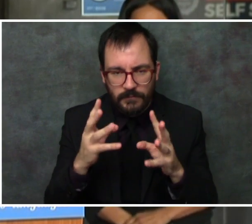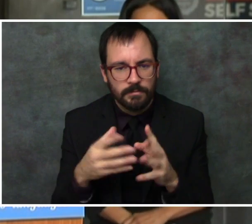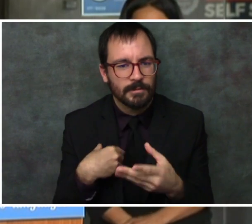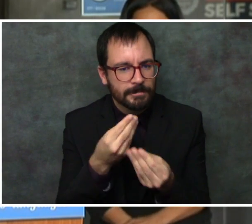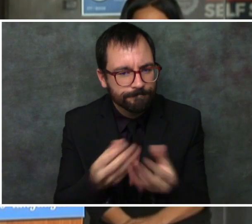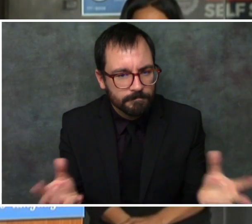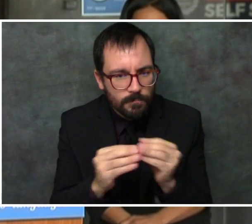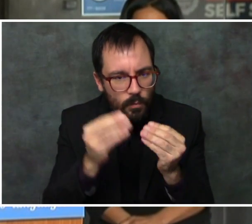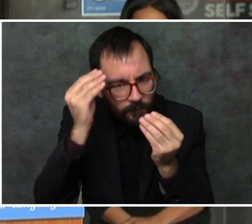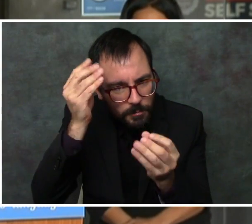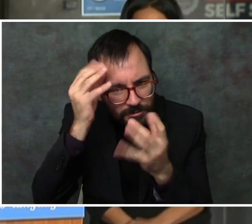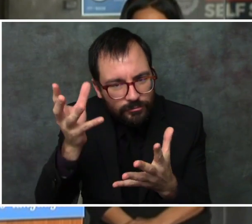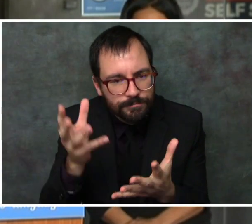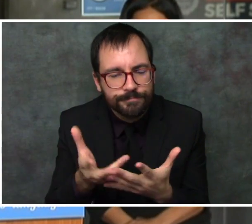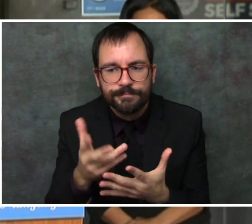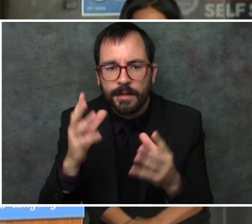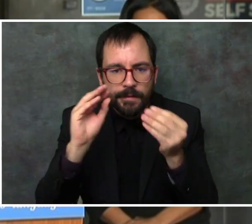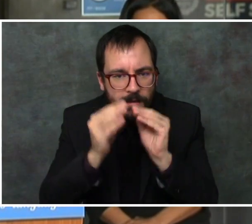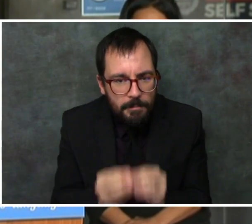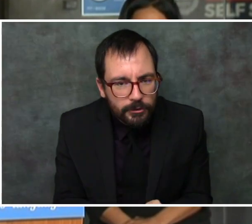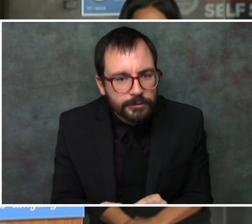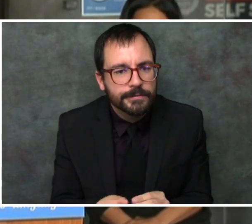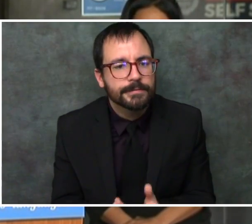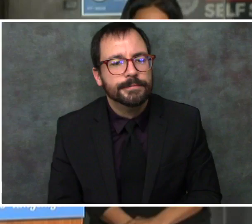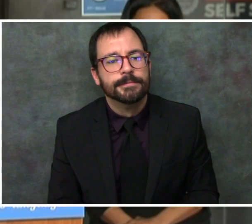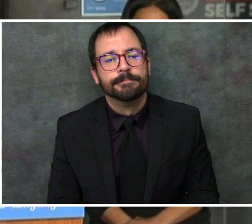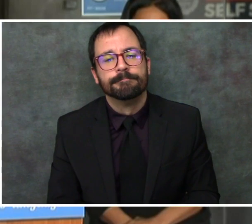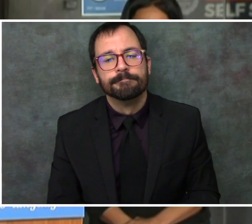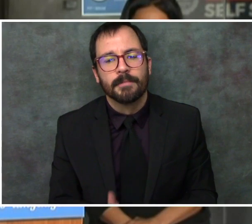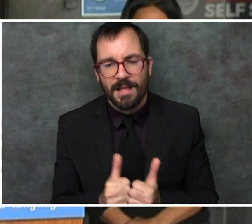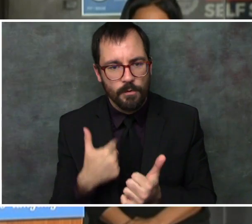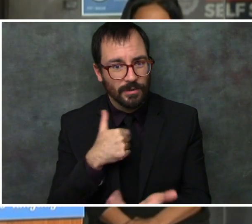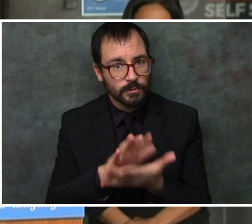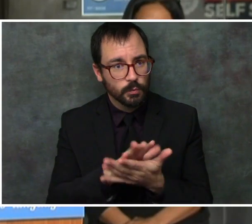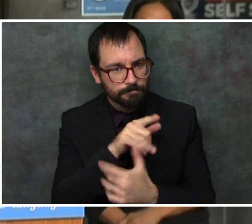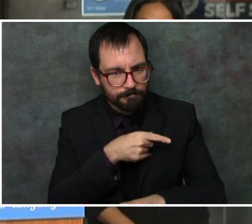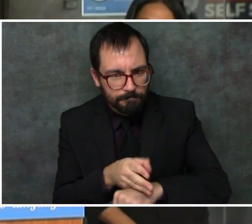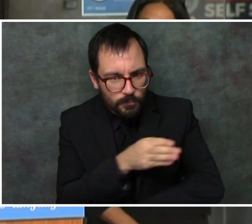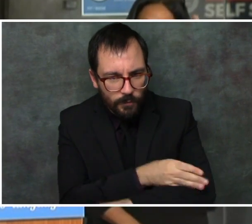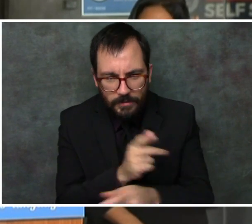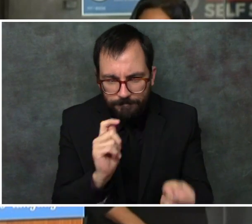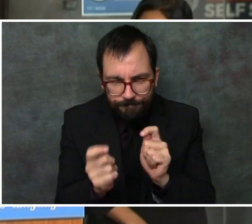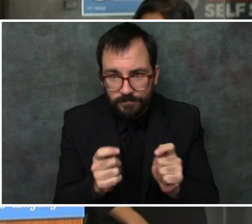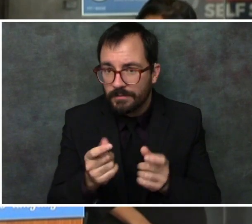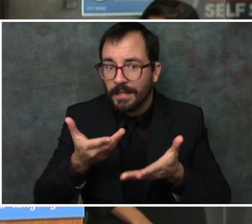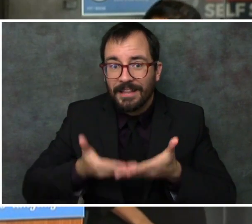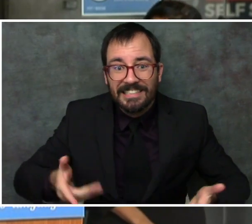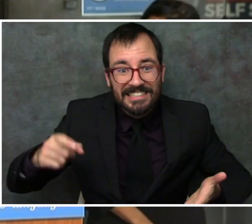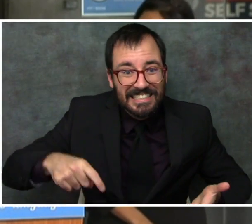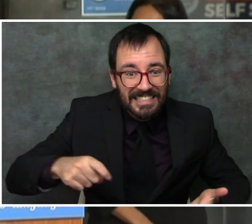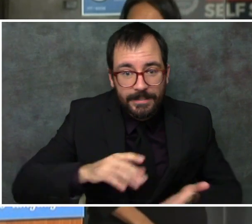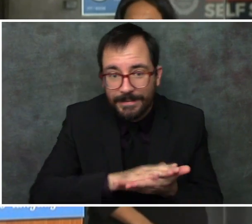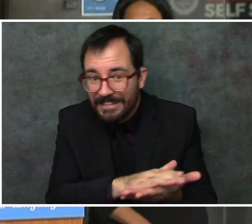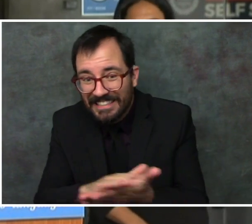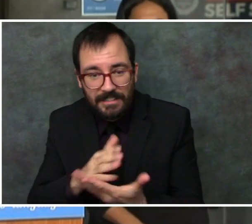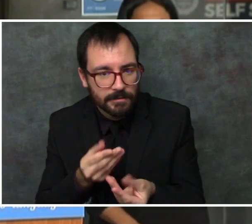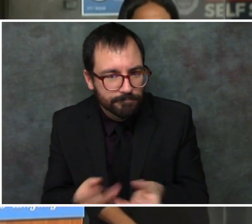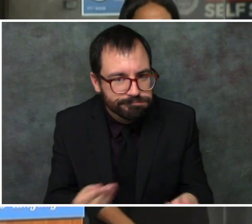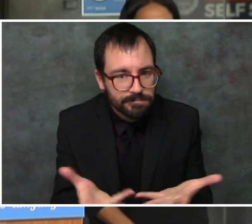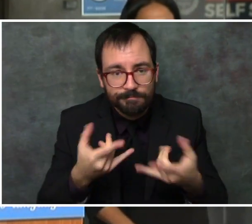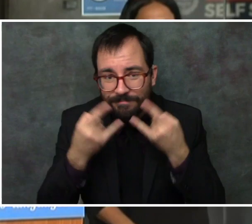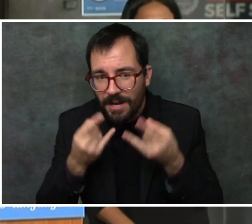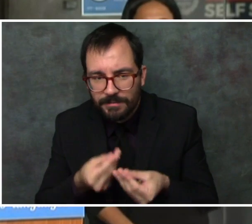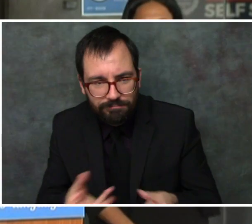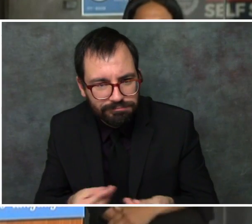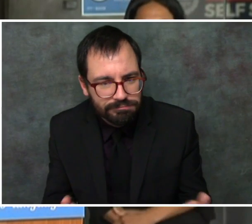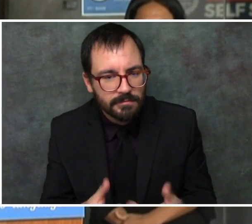going on, and making modifications to the schools and supplies. And we need to keep the focus on the children and what their needs are. If we all